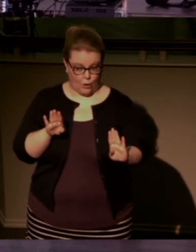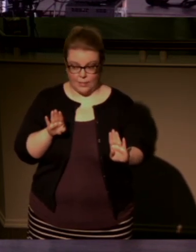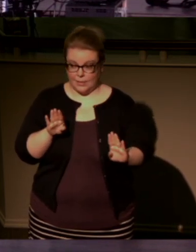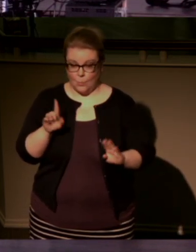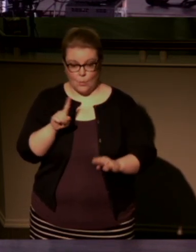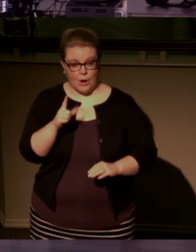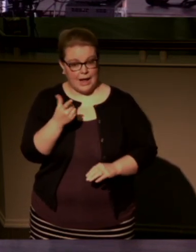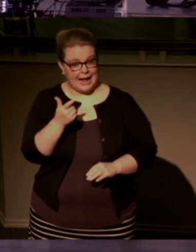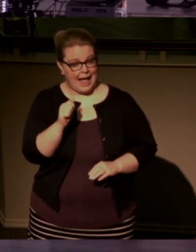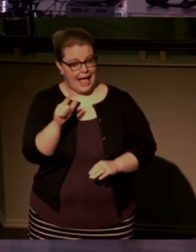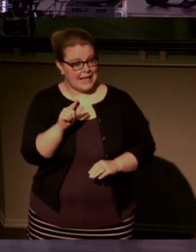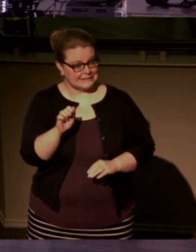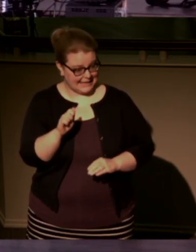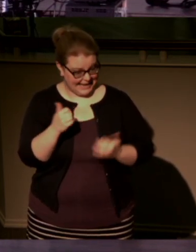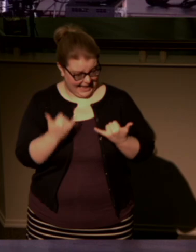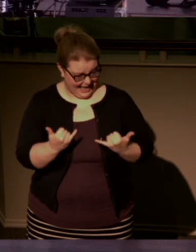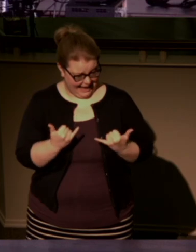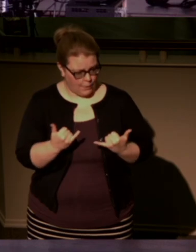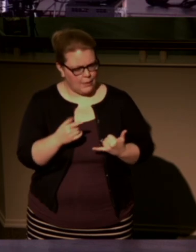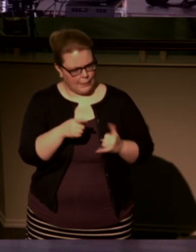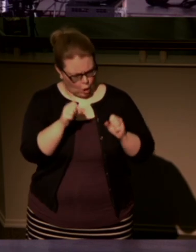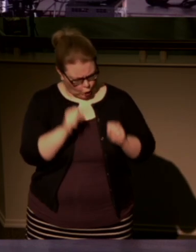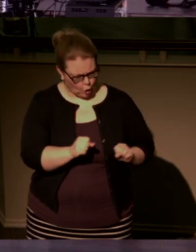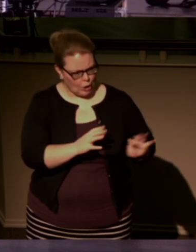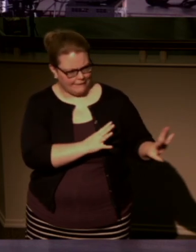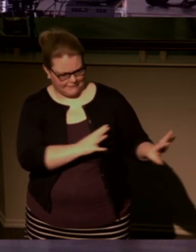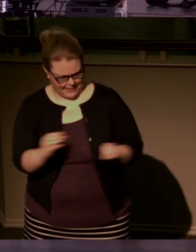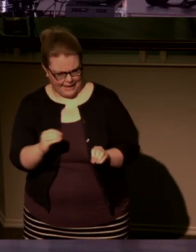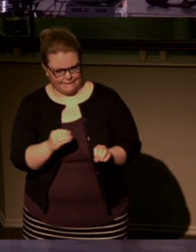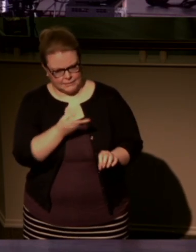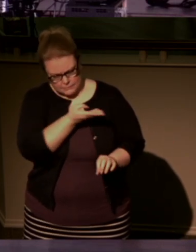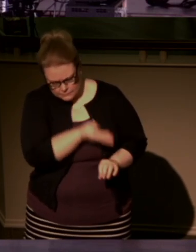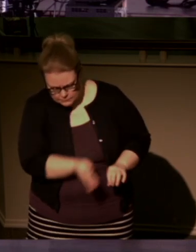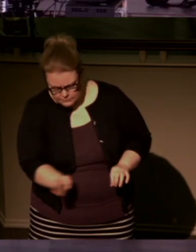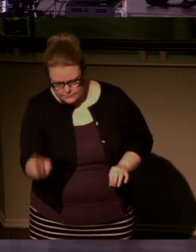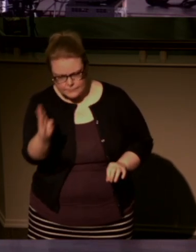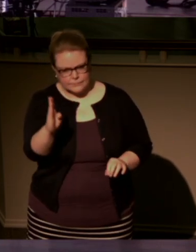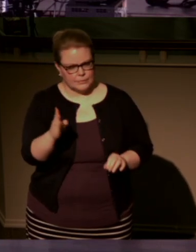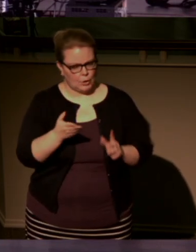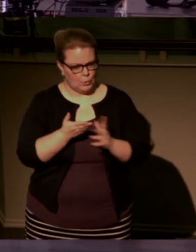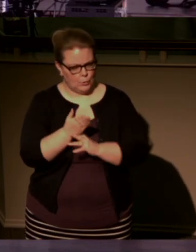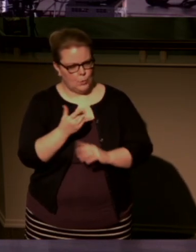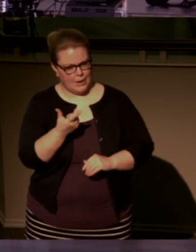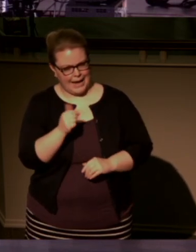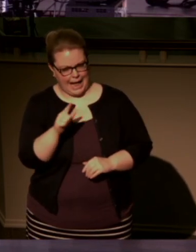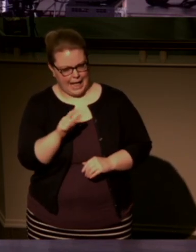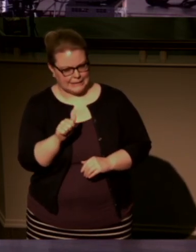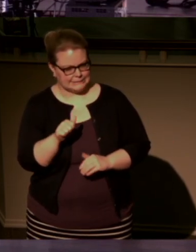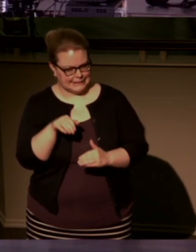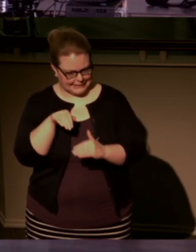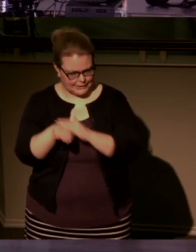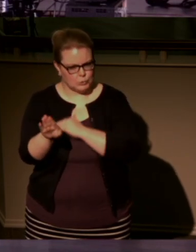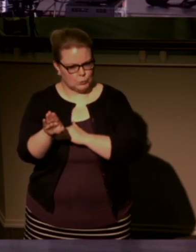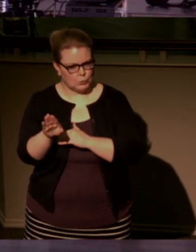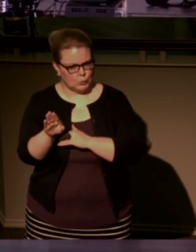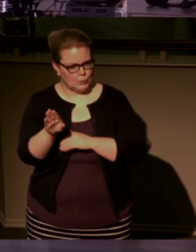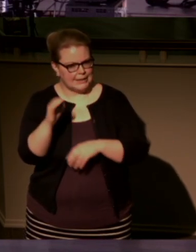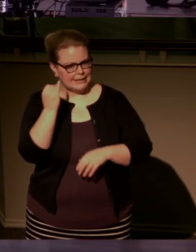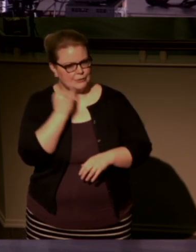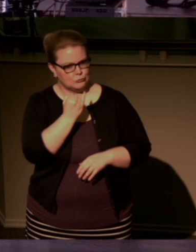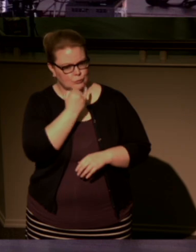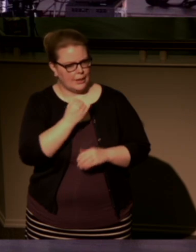the route they could have followed, coming out of Egypt, going up through what is now called Gaza and into the Promised